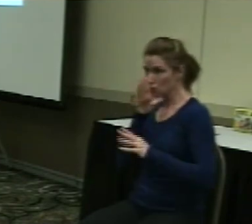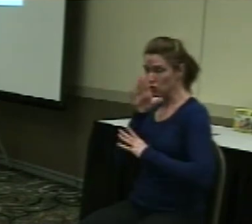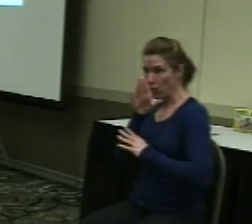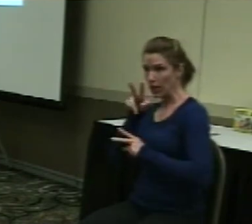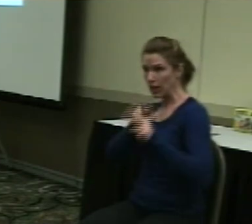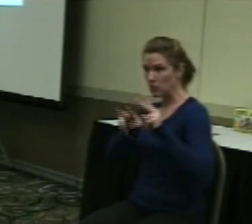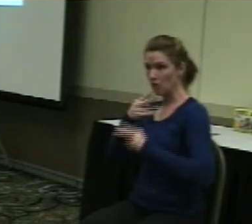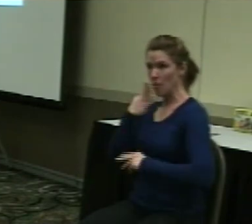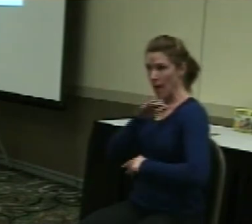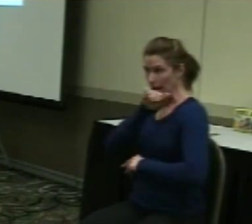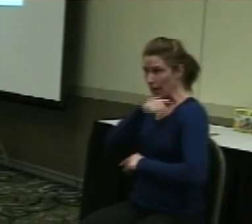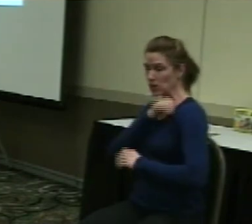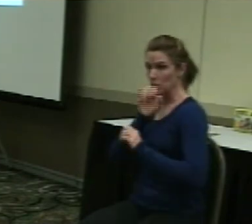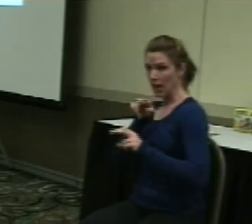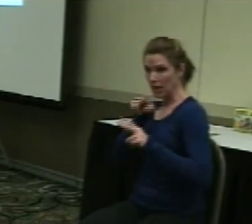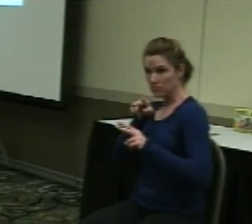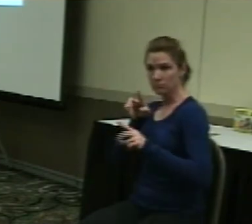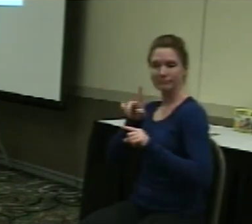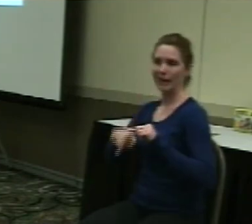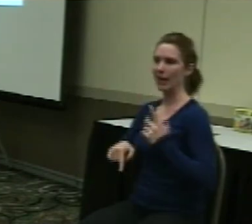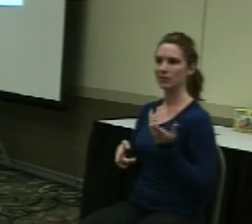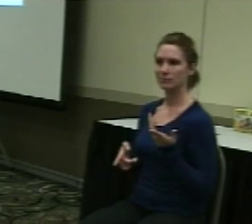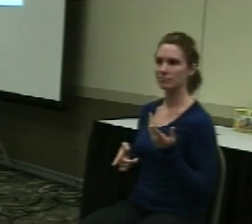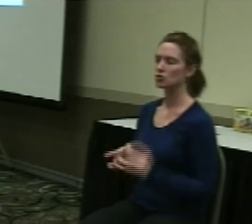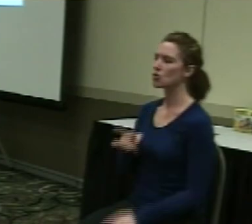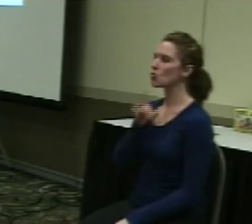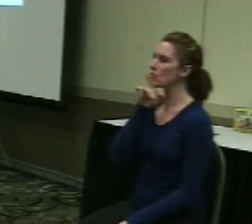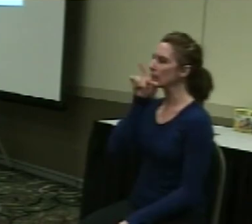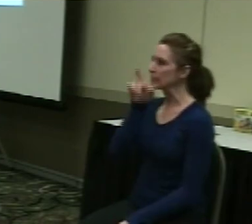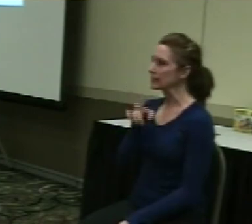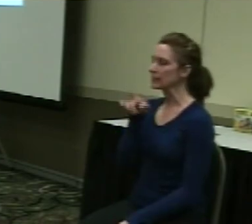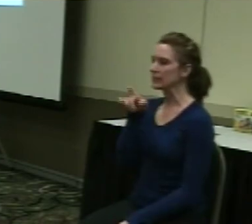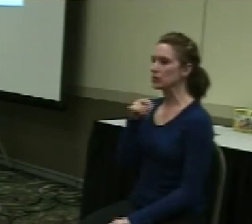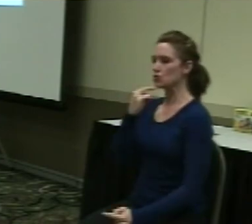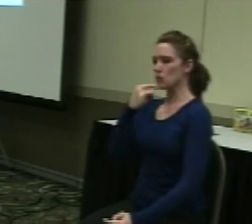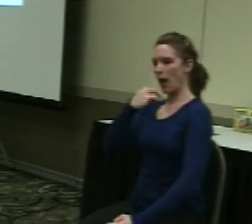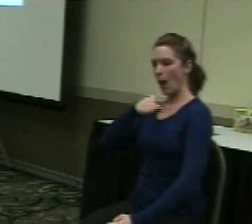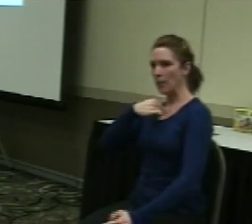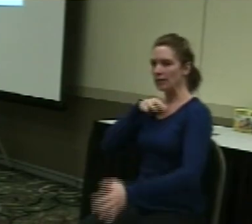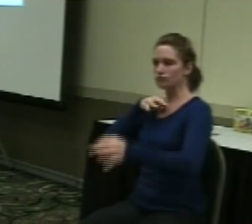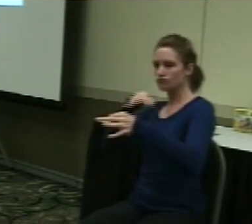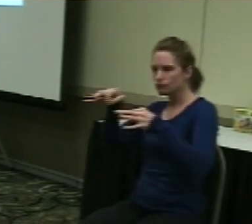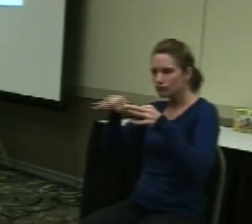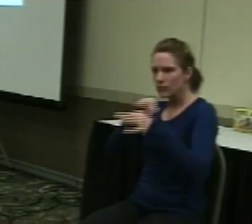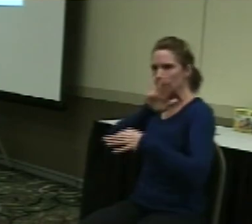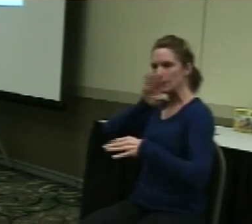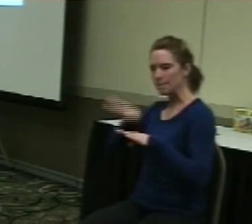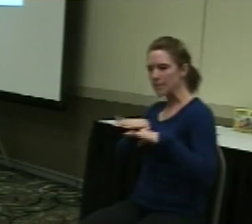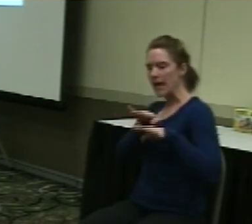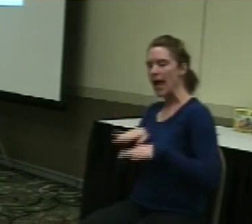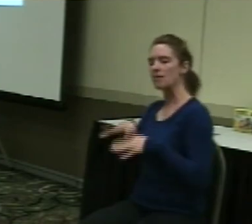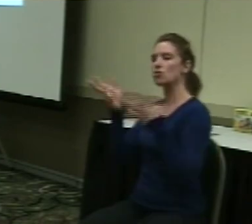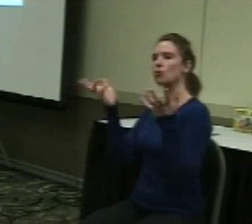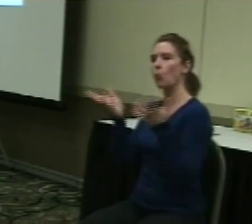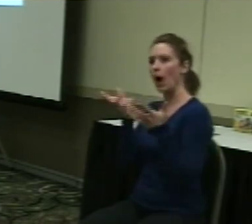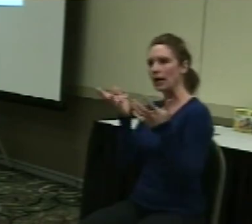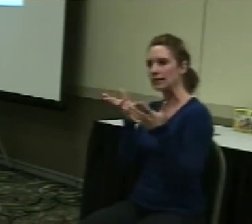Really, truly you can't. So you're going to need to tell me what he's doing. He